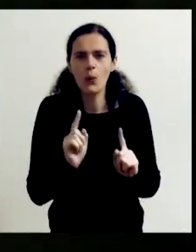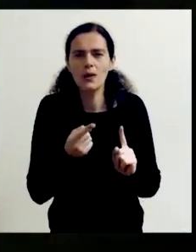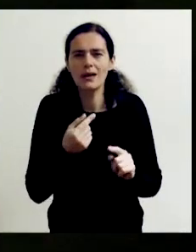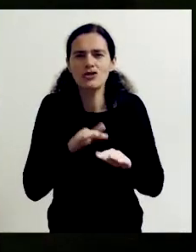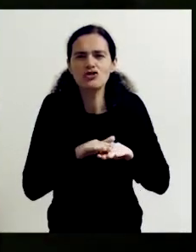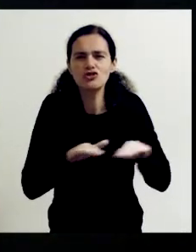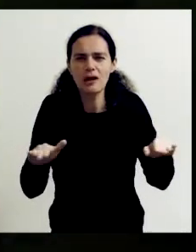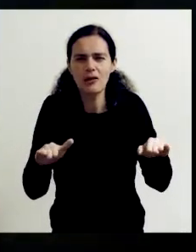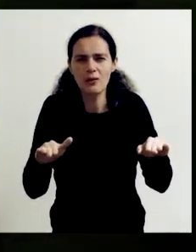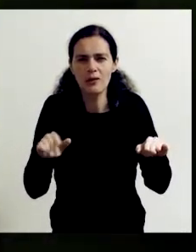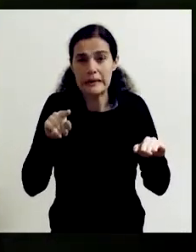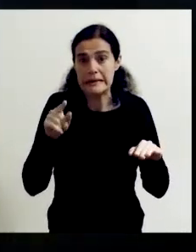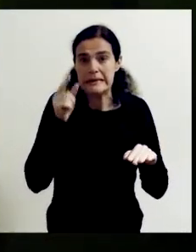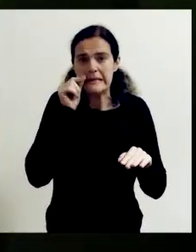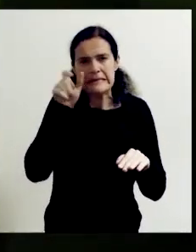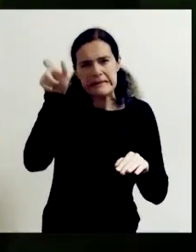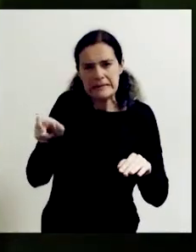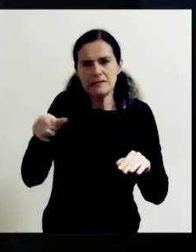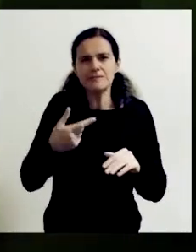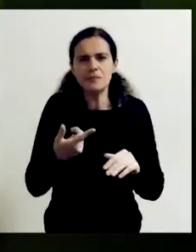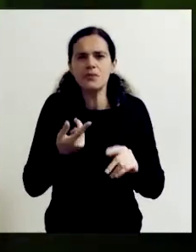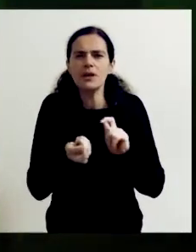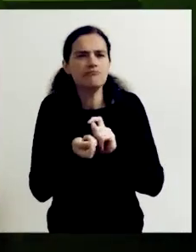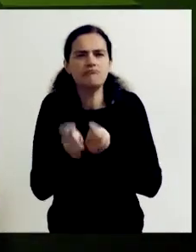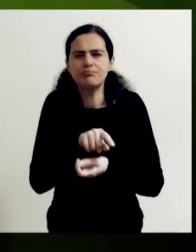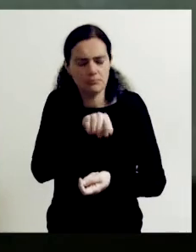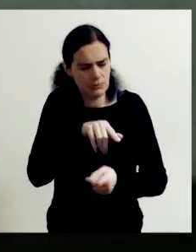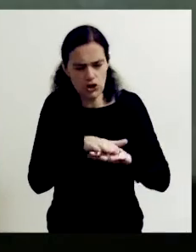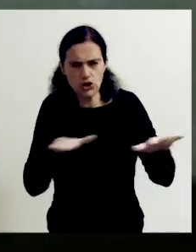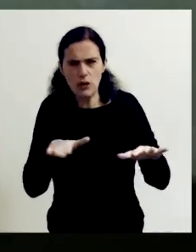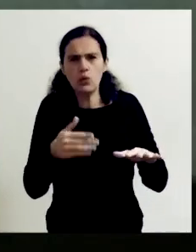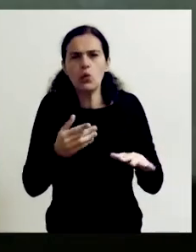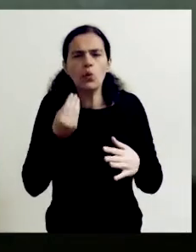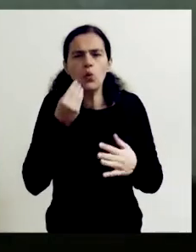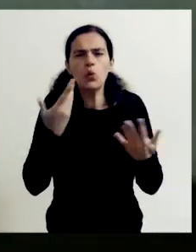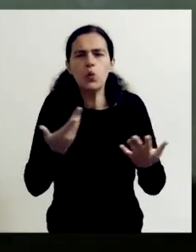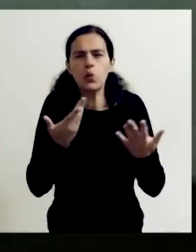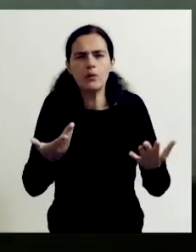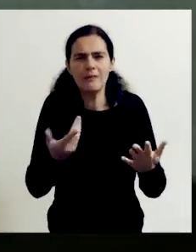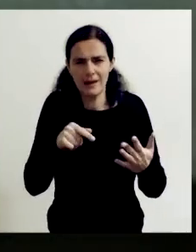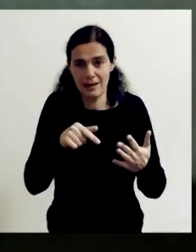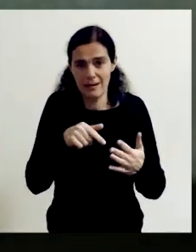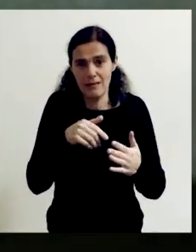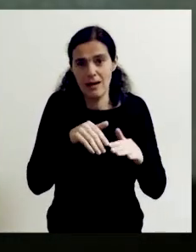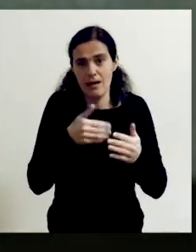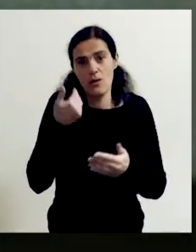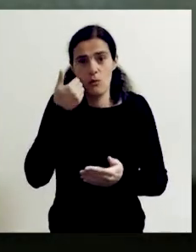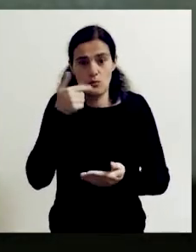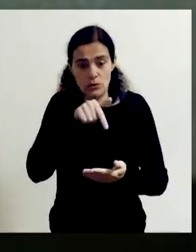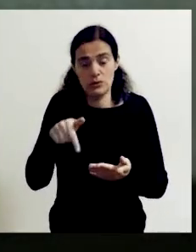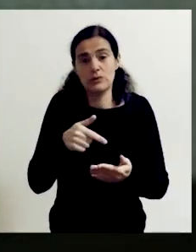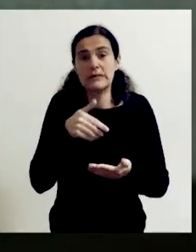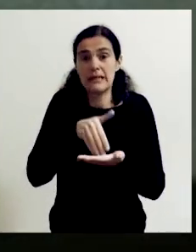experience is the floor. KORAKRIT transforms the floor of the gallery